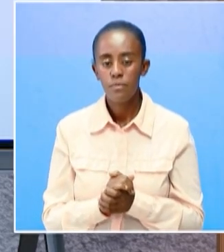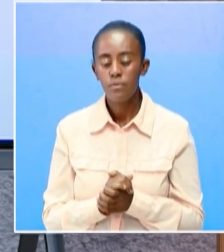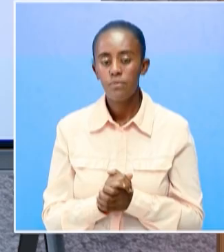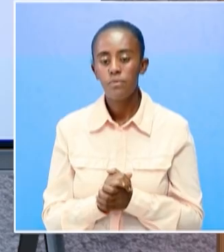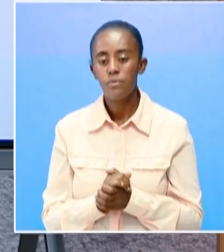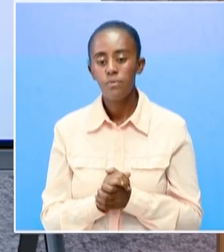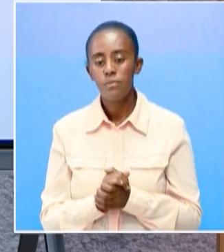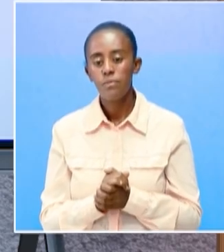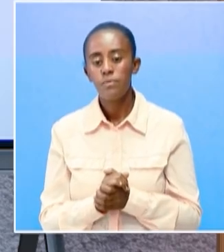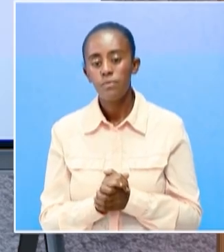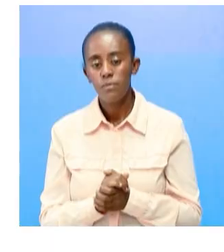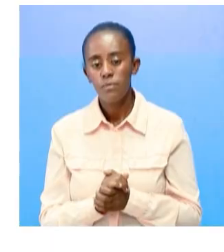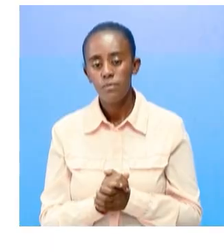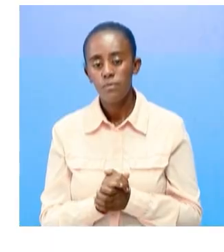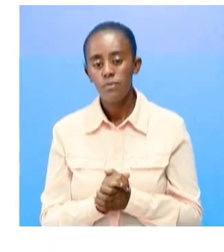Here,